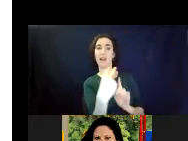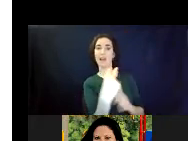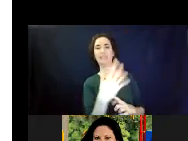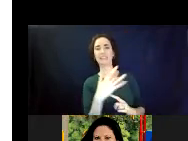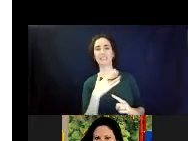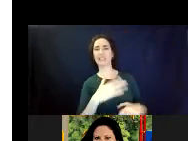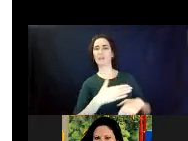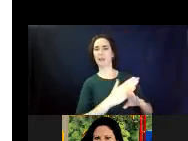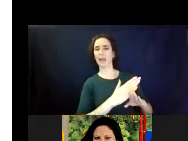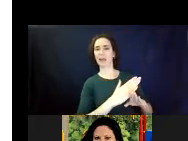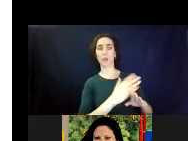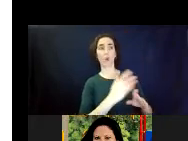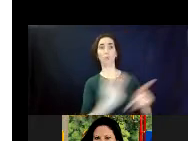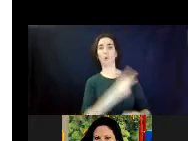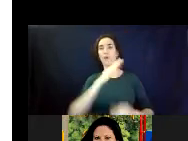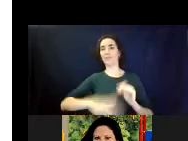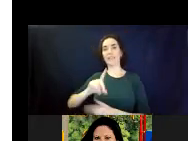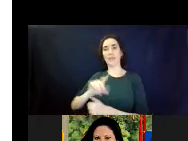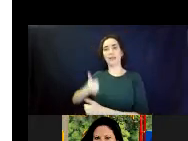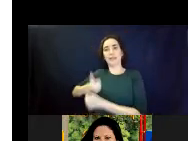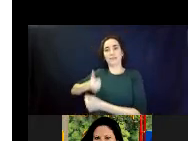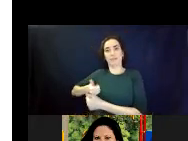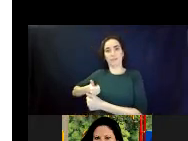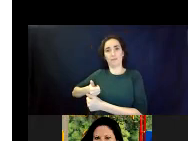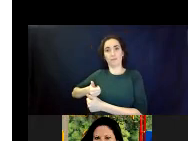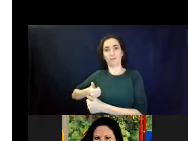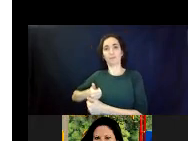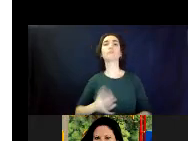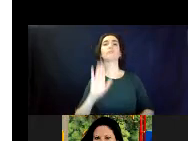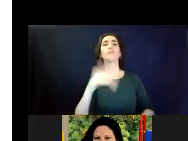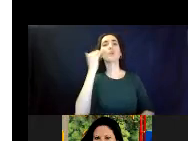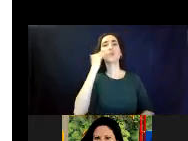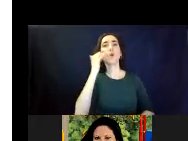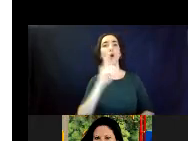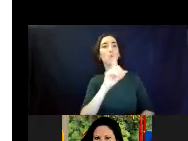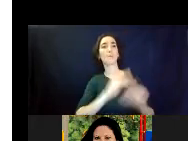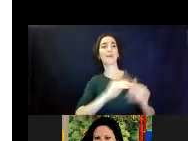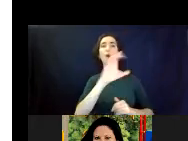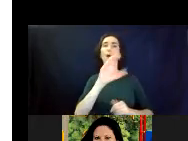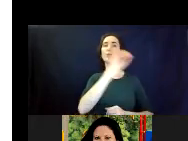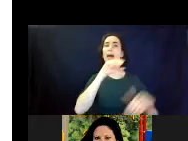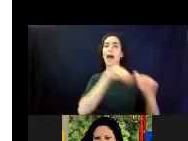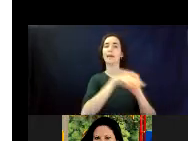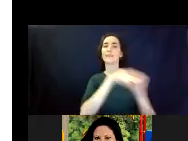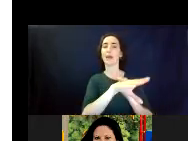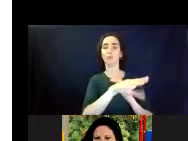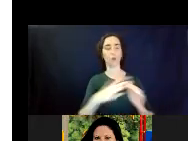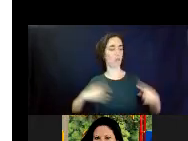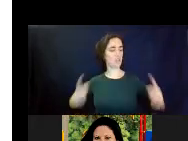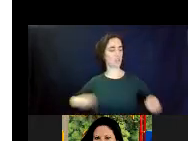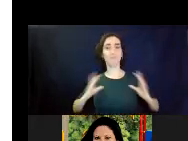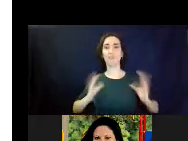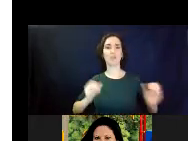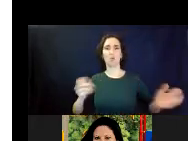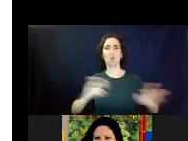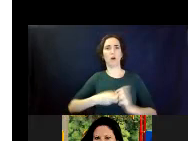my actual disability. If a building was 100% accessible, my wheelchair ceases to be an issue.